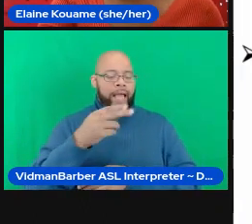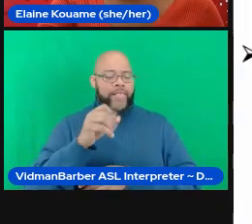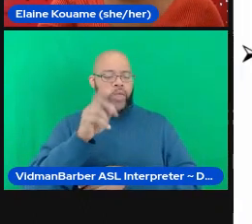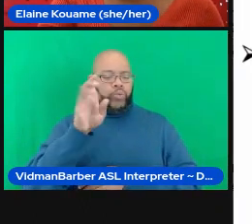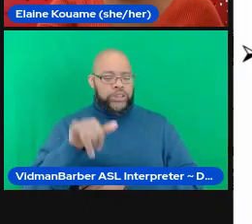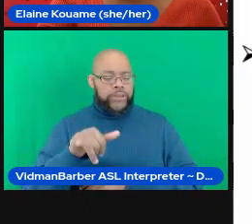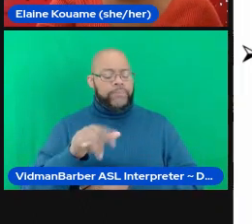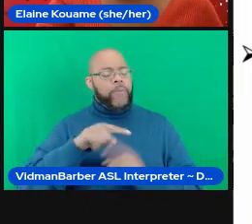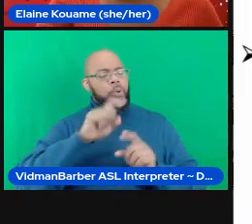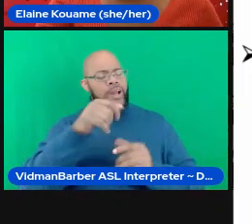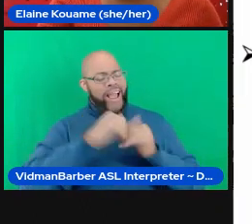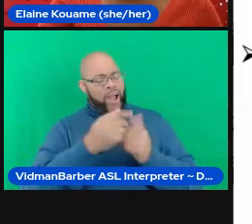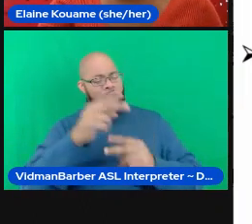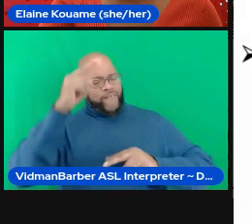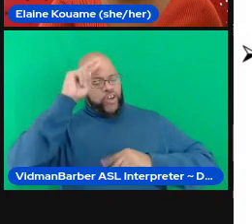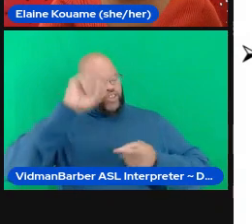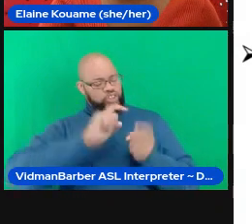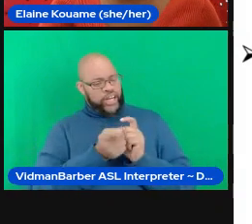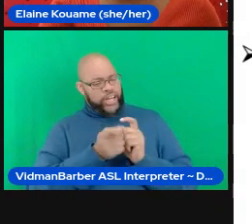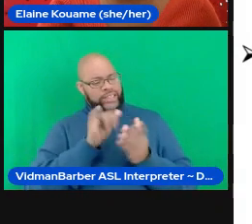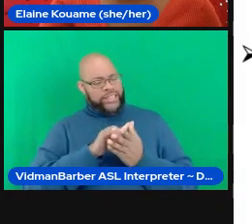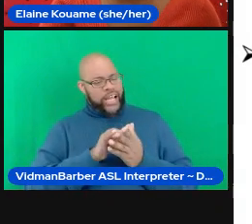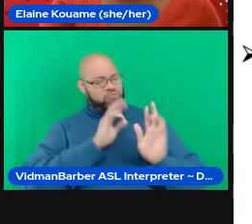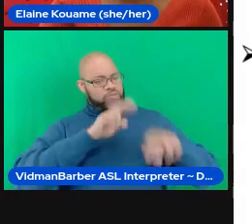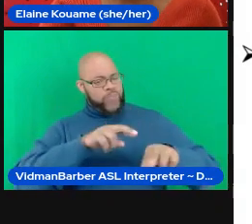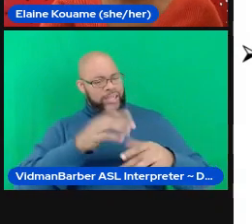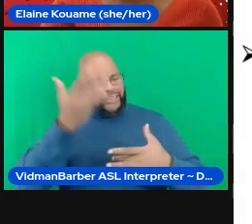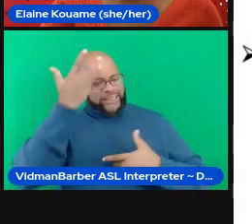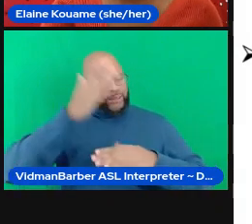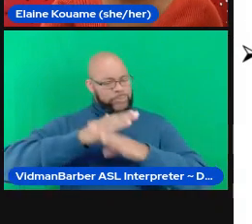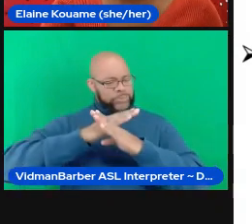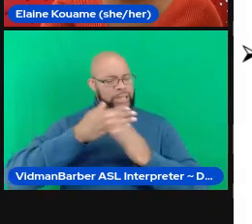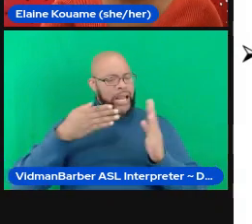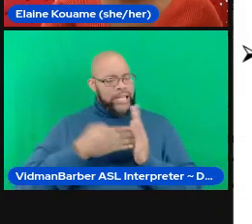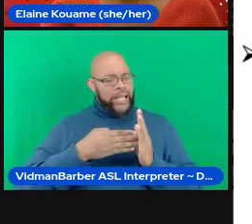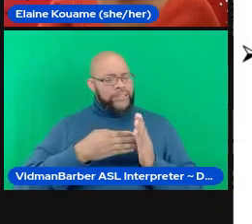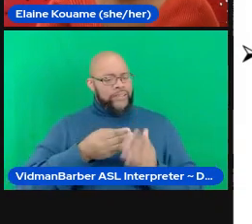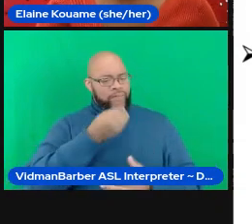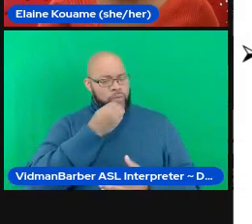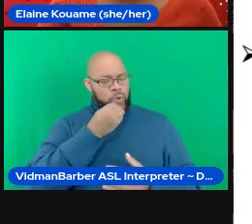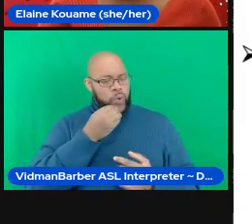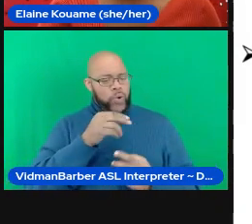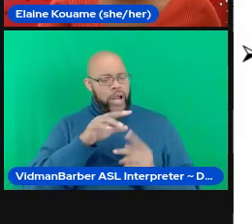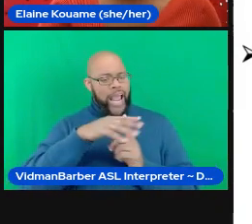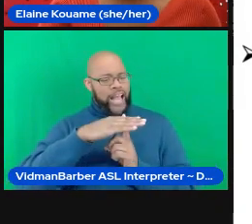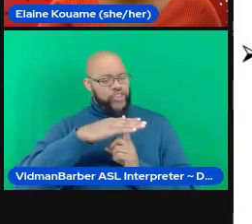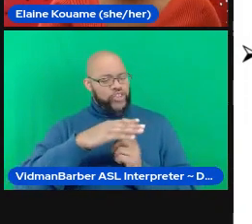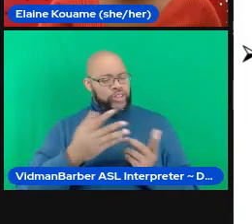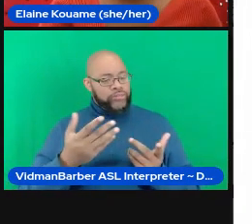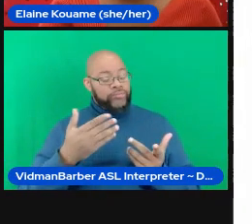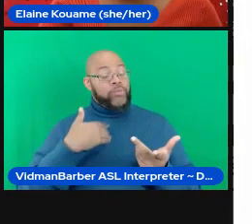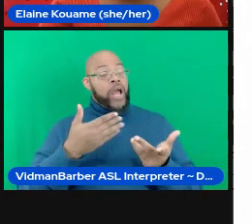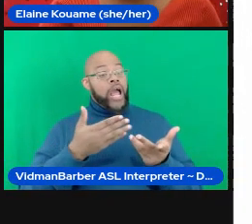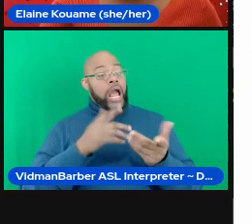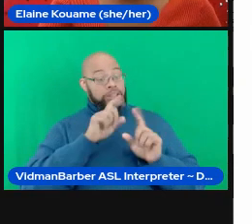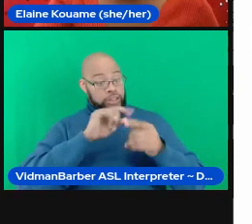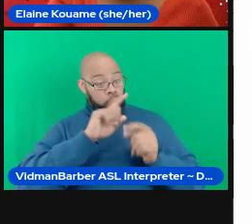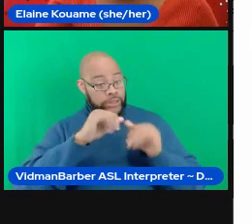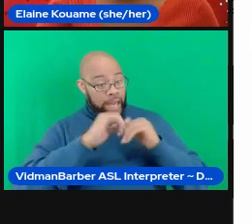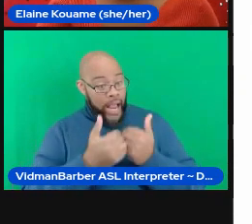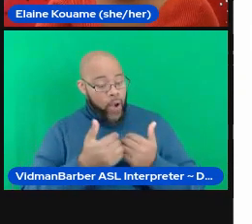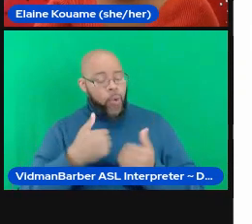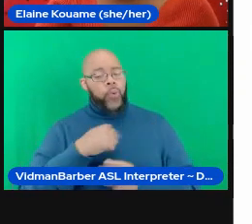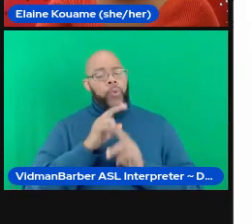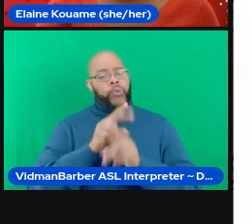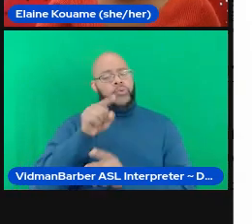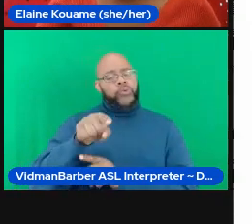is, how do viruses change the immune response against dietary antigen? To answer this question, we use